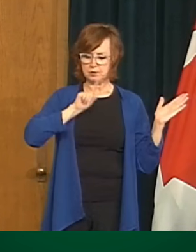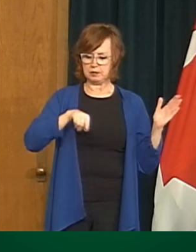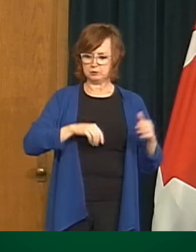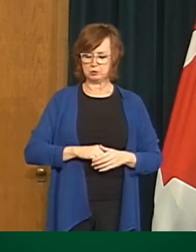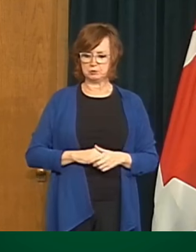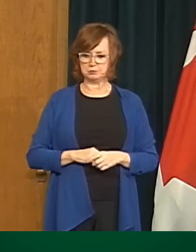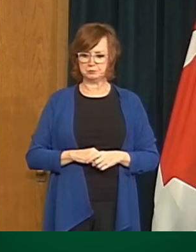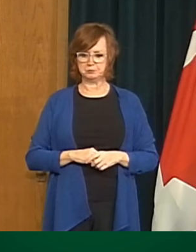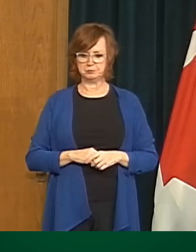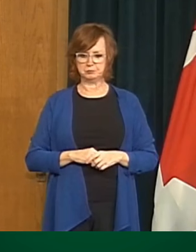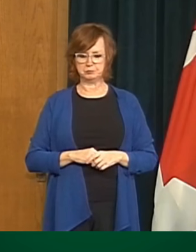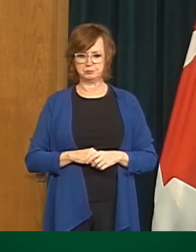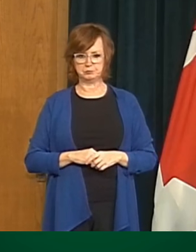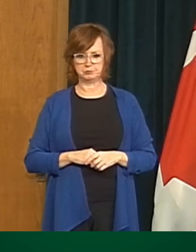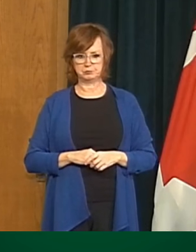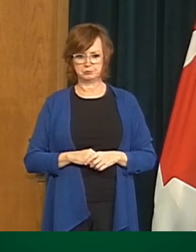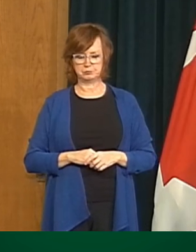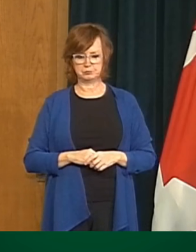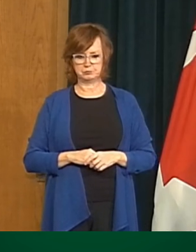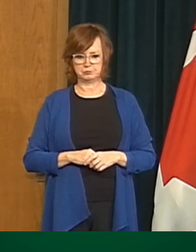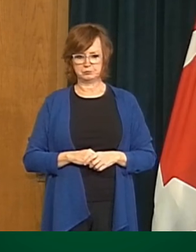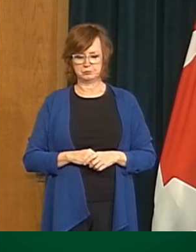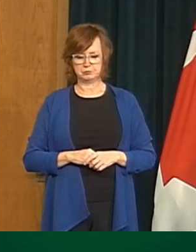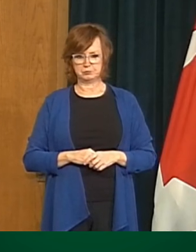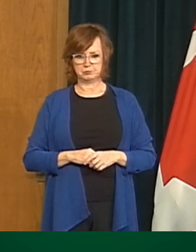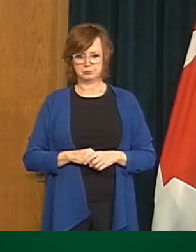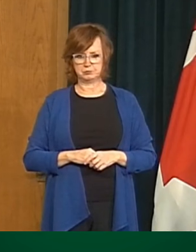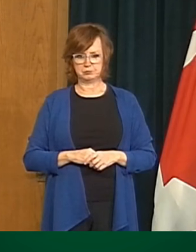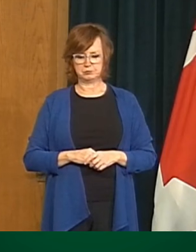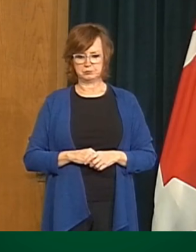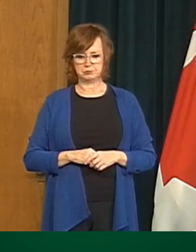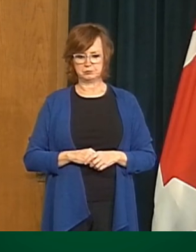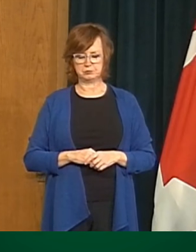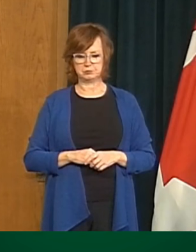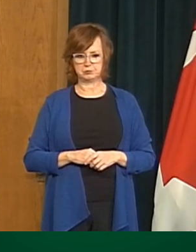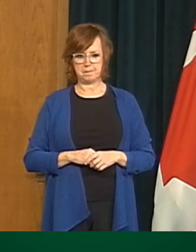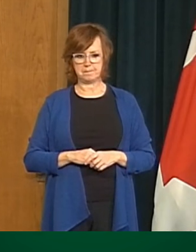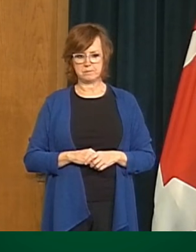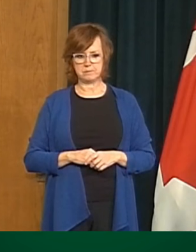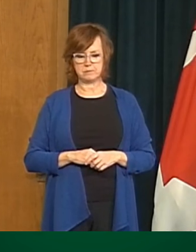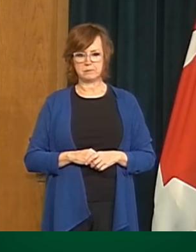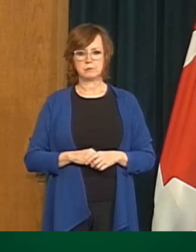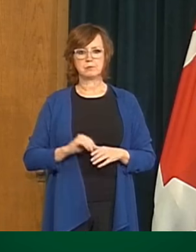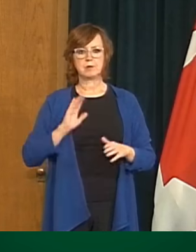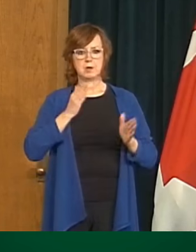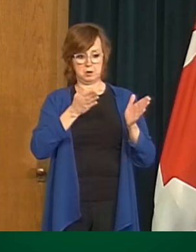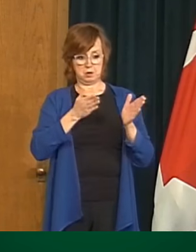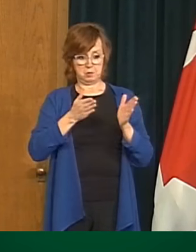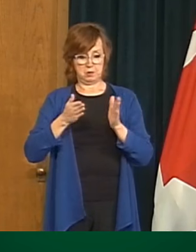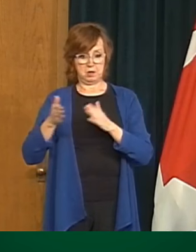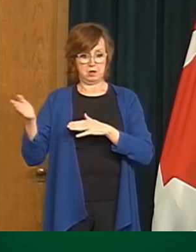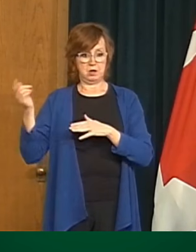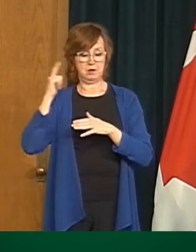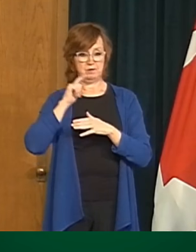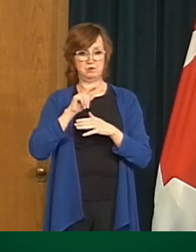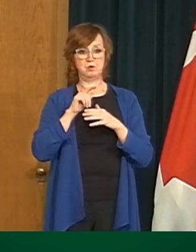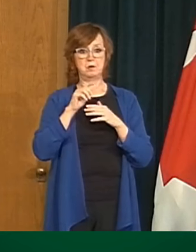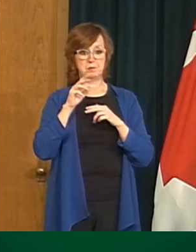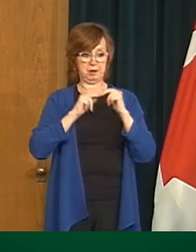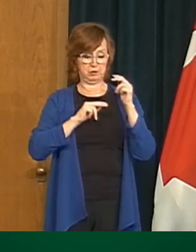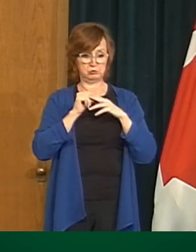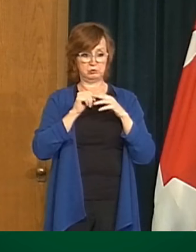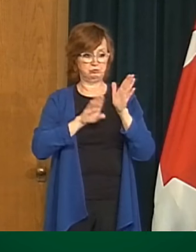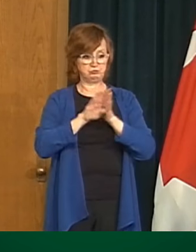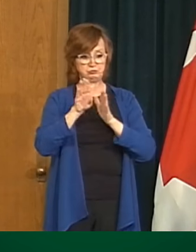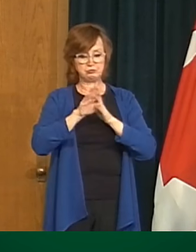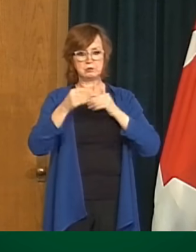province of Saskatchewan and municipalities. And so what the plan is with respect to the infrastructure fund, of course, is to make sure that what we're doing